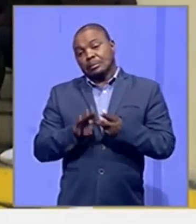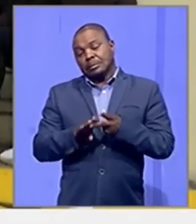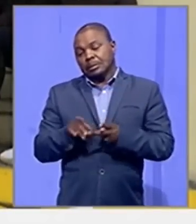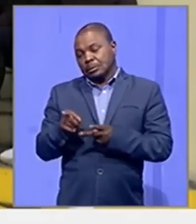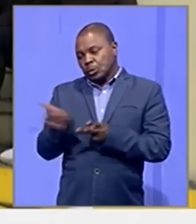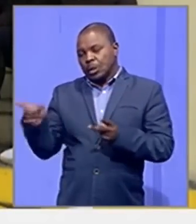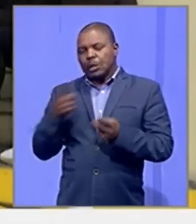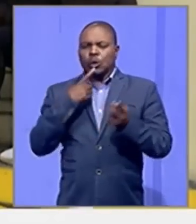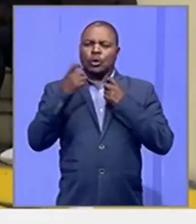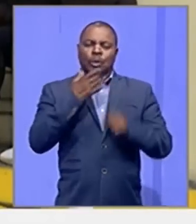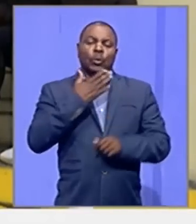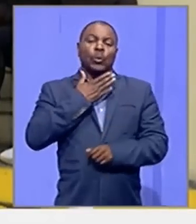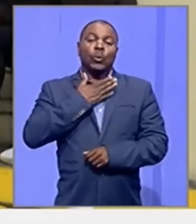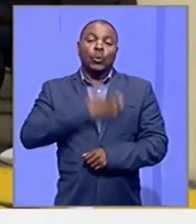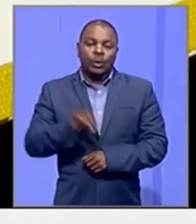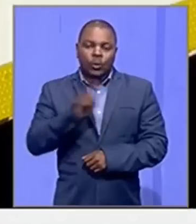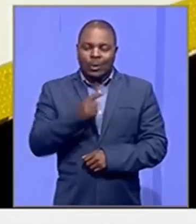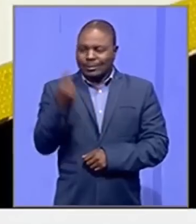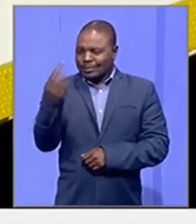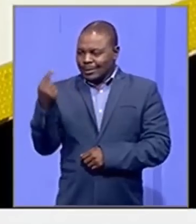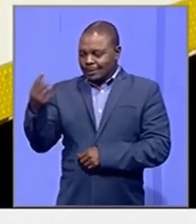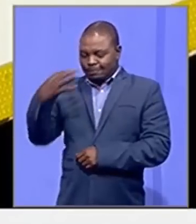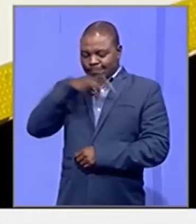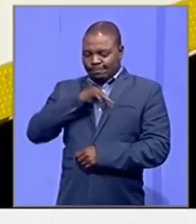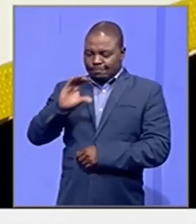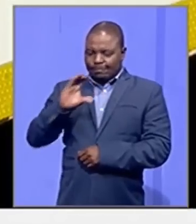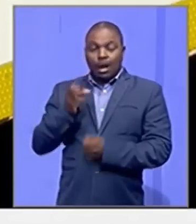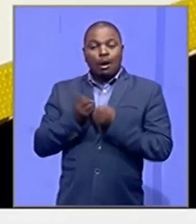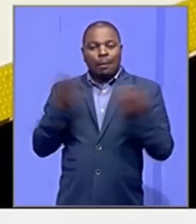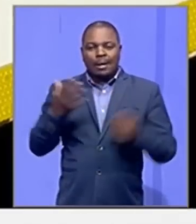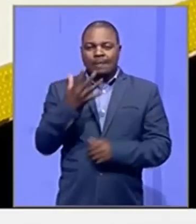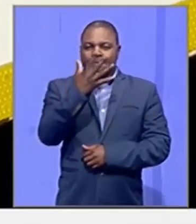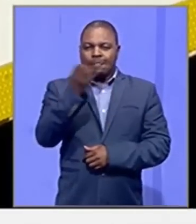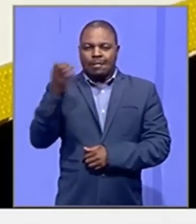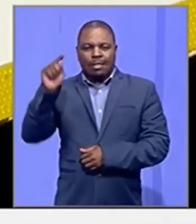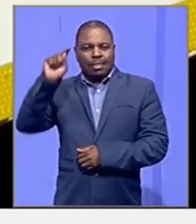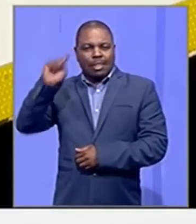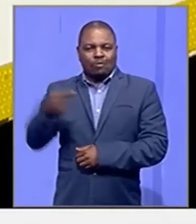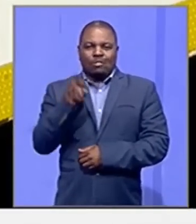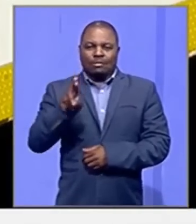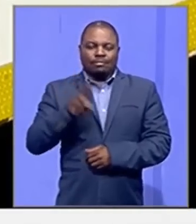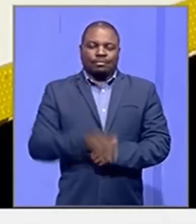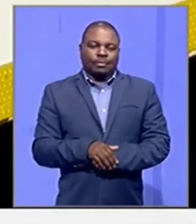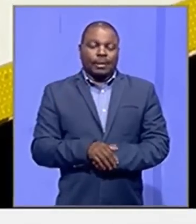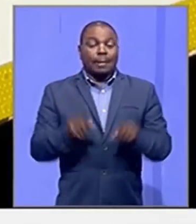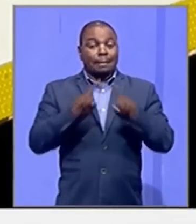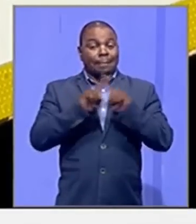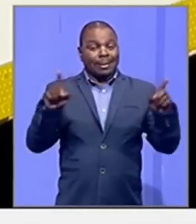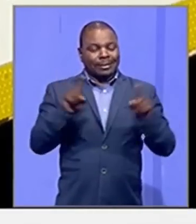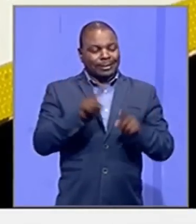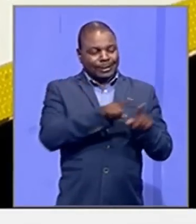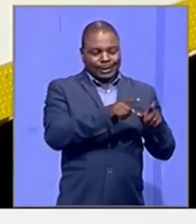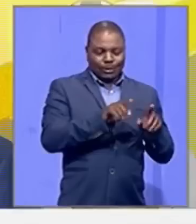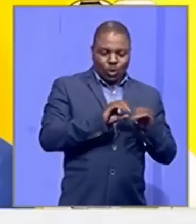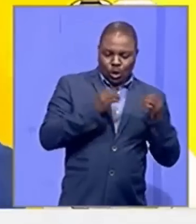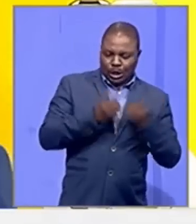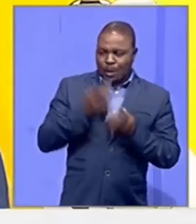ba ipiletša go mokgatlo go lefela sebapadi se tee dikete tše 500 tša diranta eupša mokgatlo ga o ba tshepise